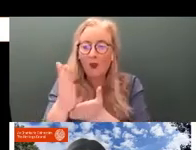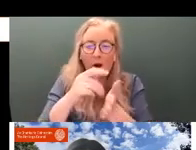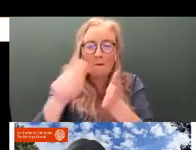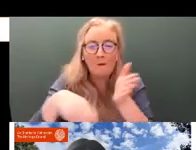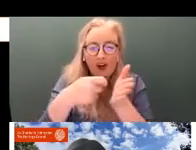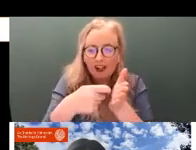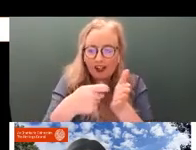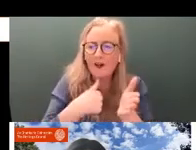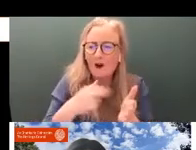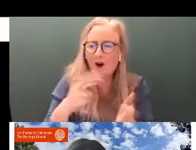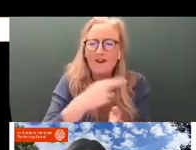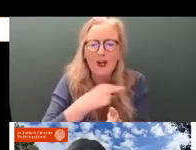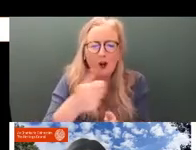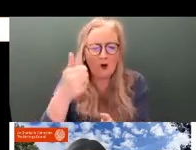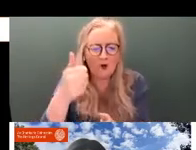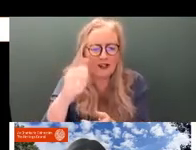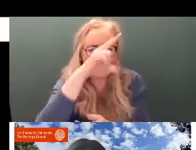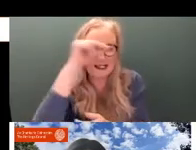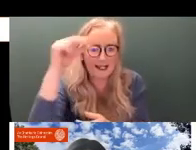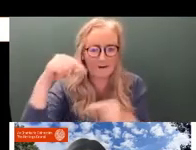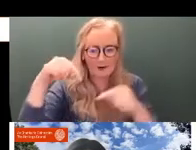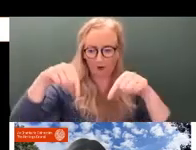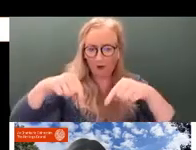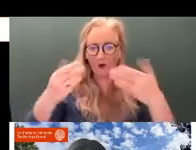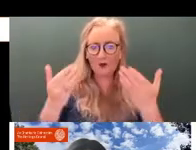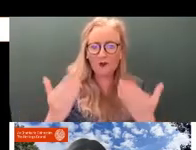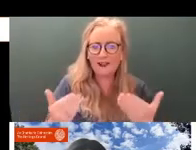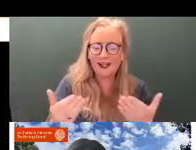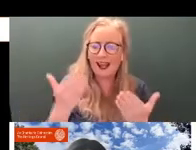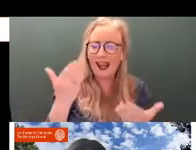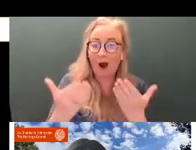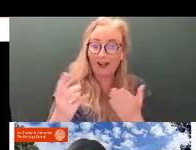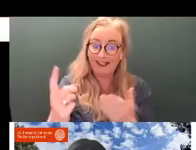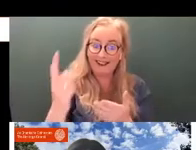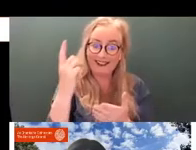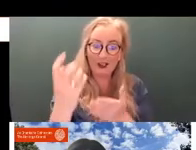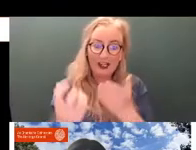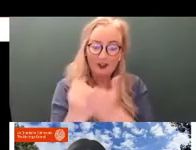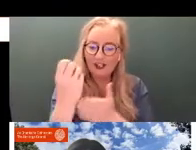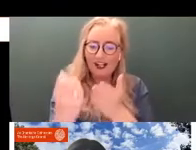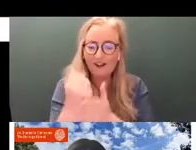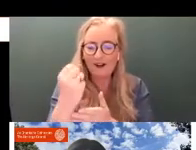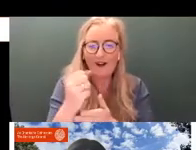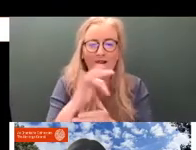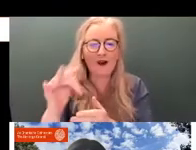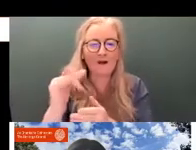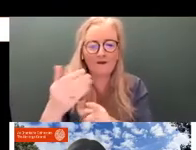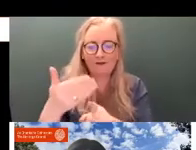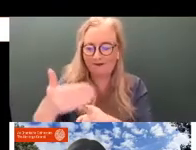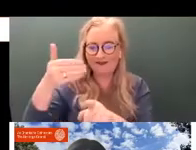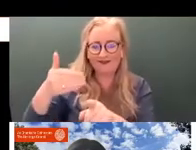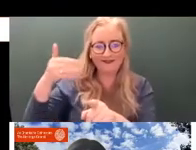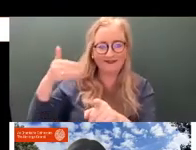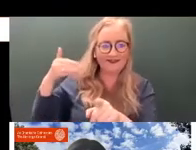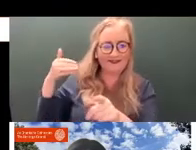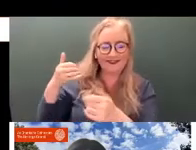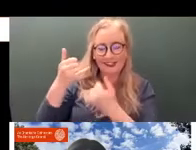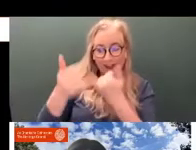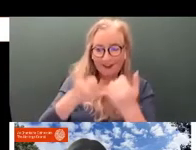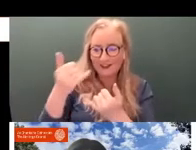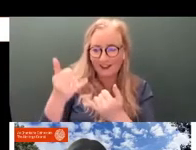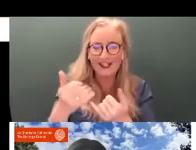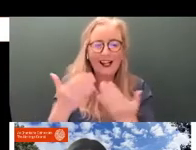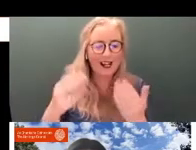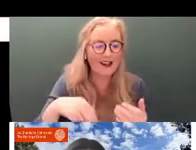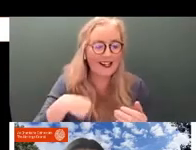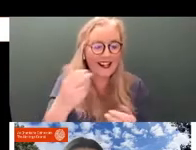And we have really good examples today on the panel of where this has been achieved in previous years. So we'll just move on to